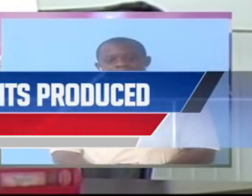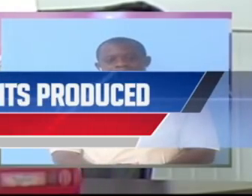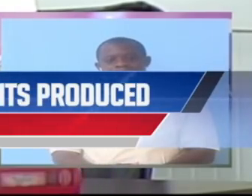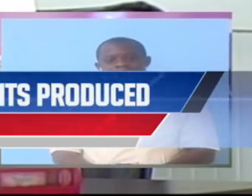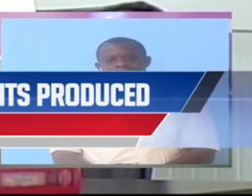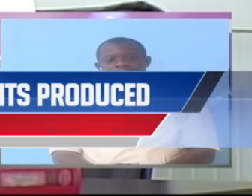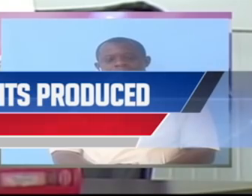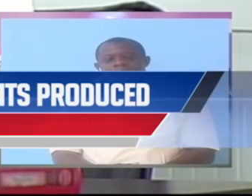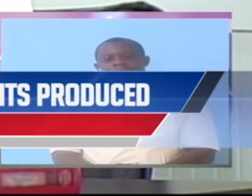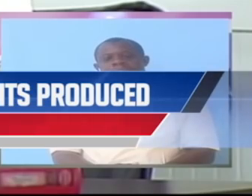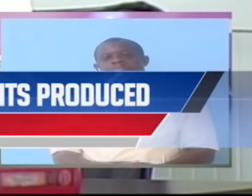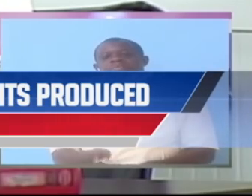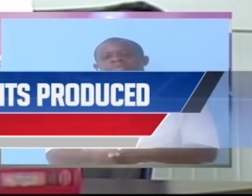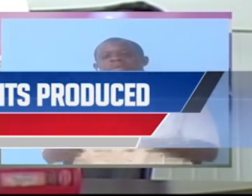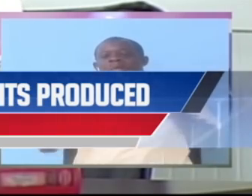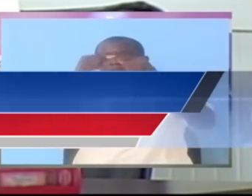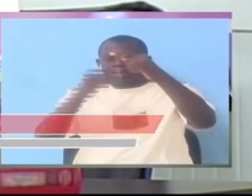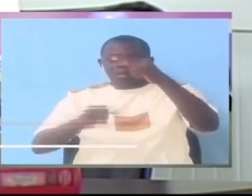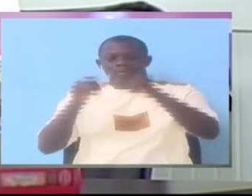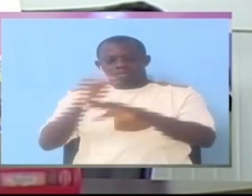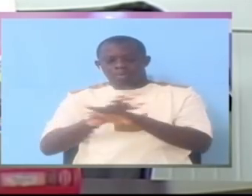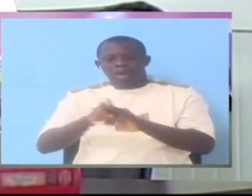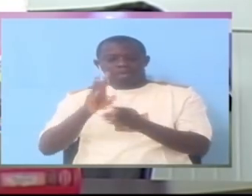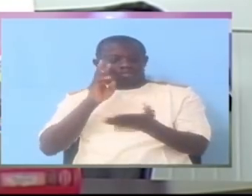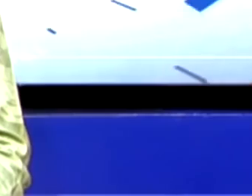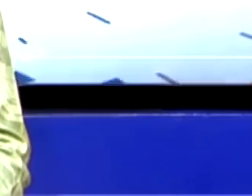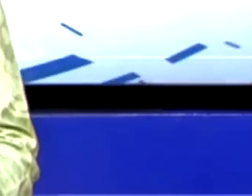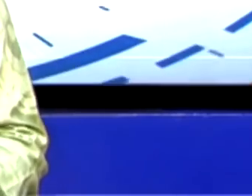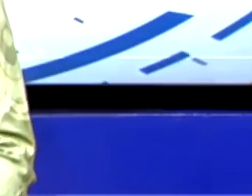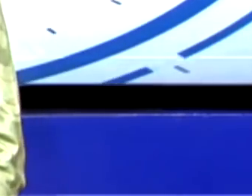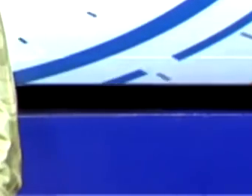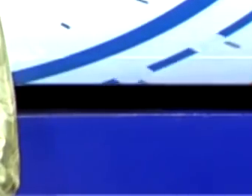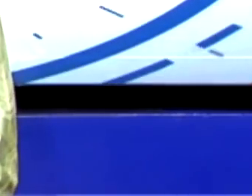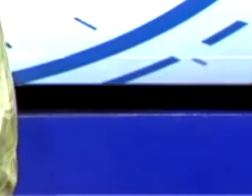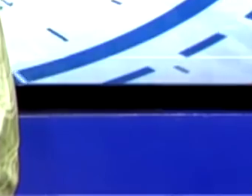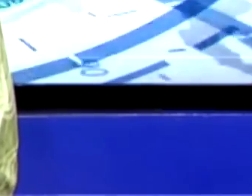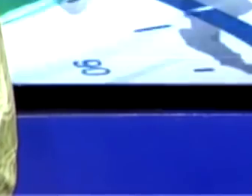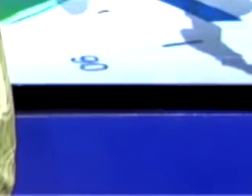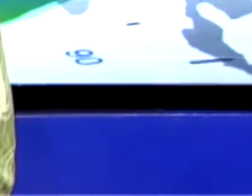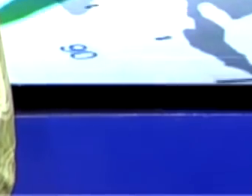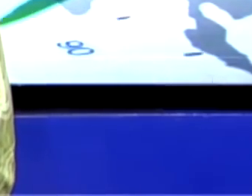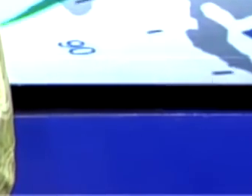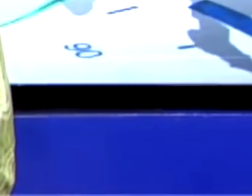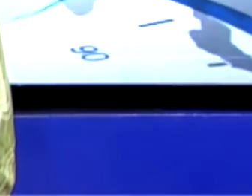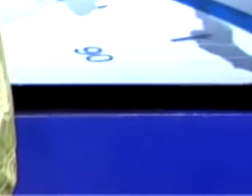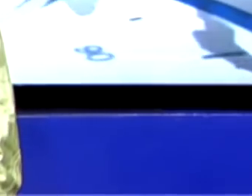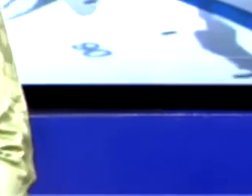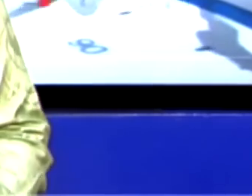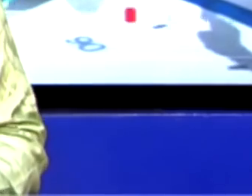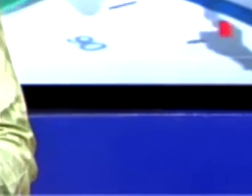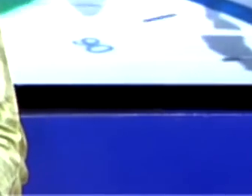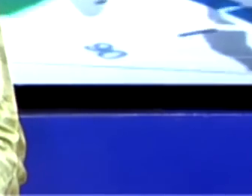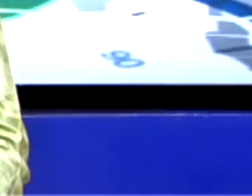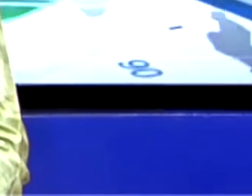and sentenced to death. Babukar Si, QTV News. We will take a short commercial break, and when we come back,